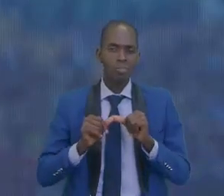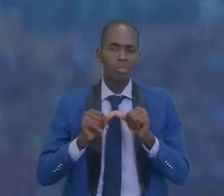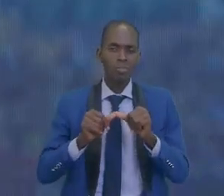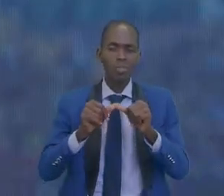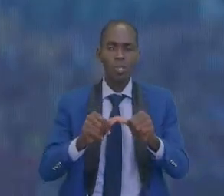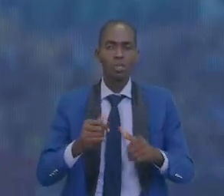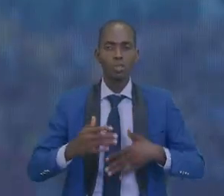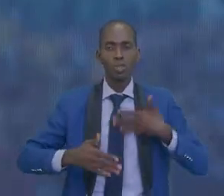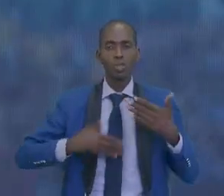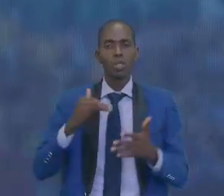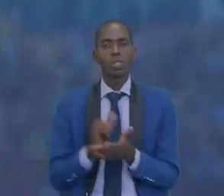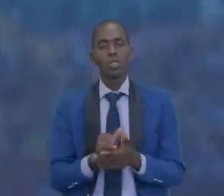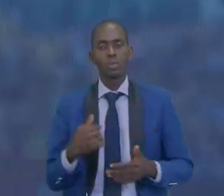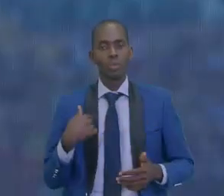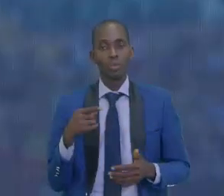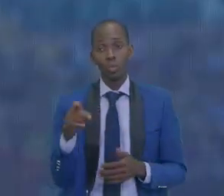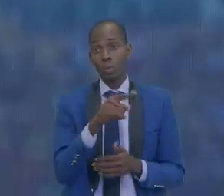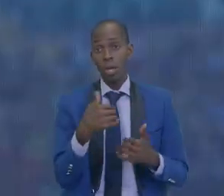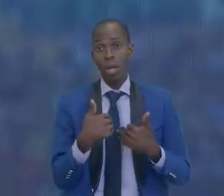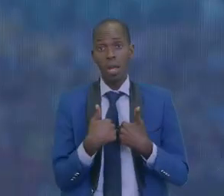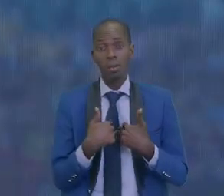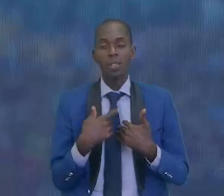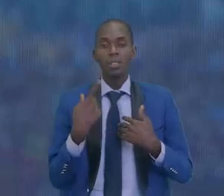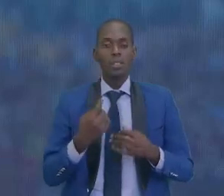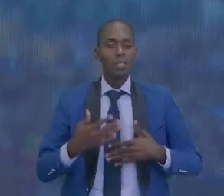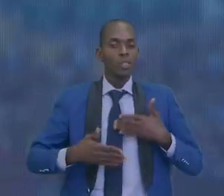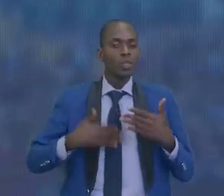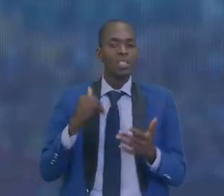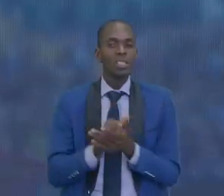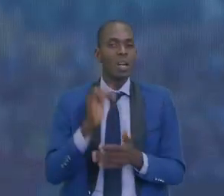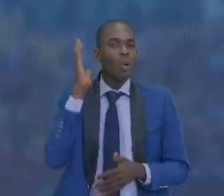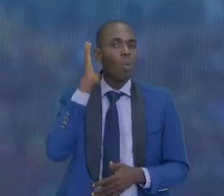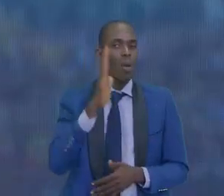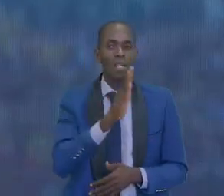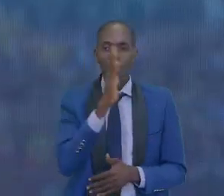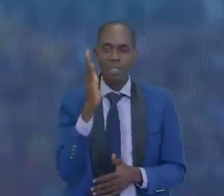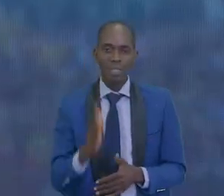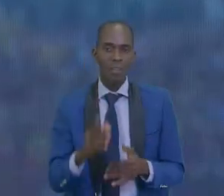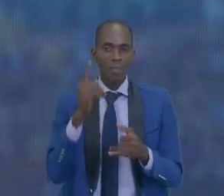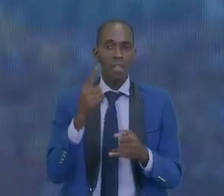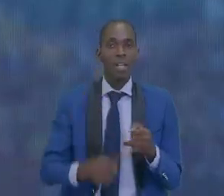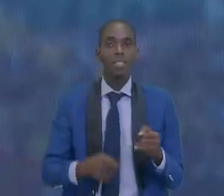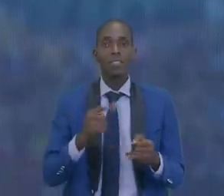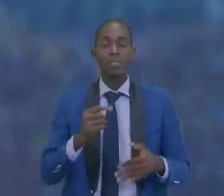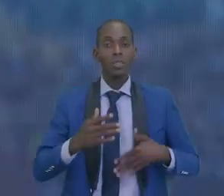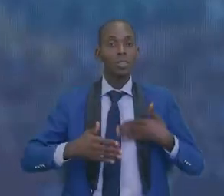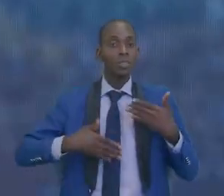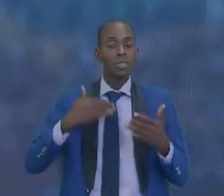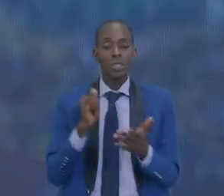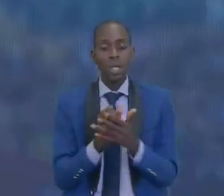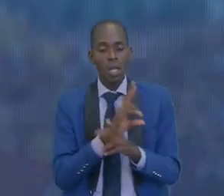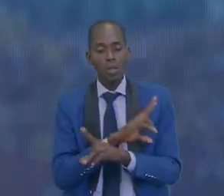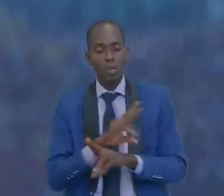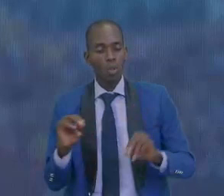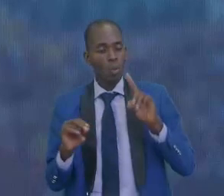have, the joy that will never end, the joy nobody will be able